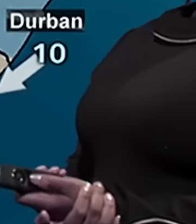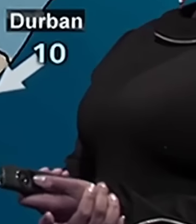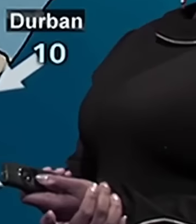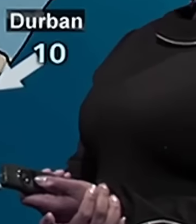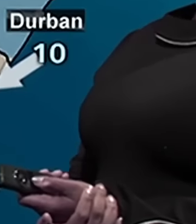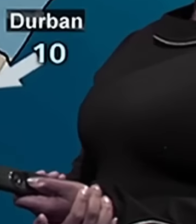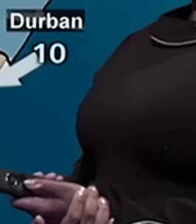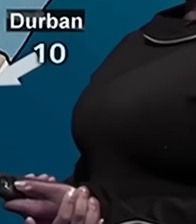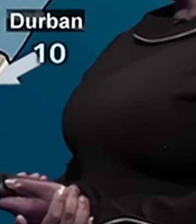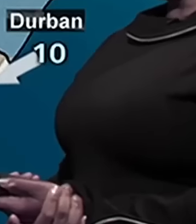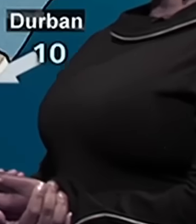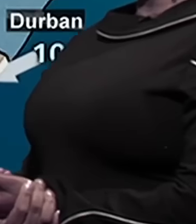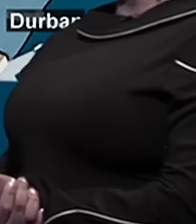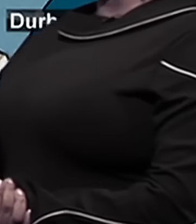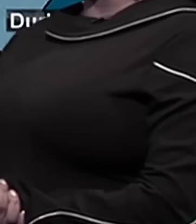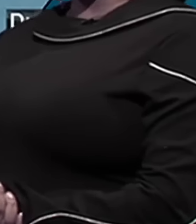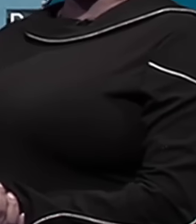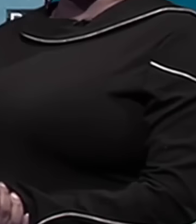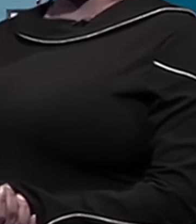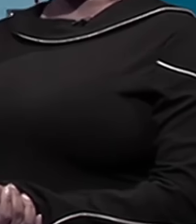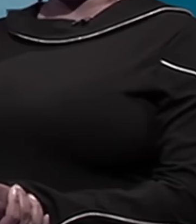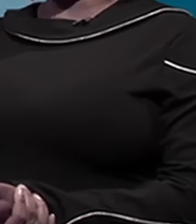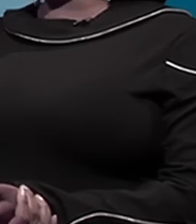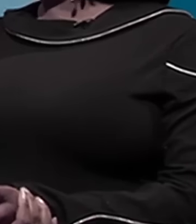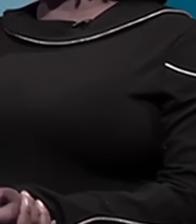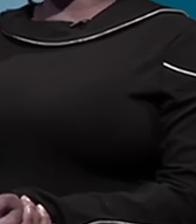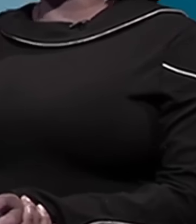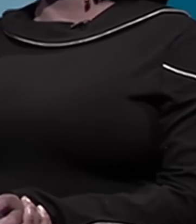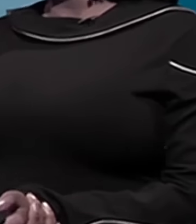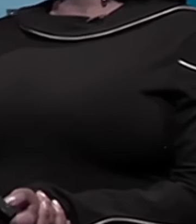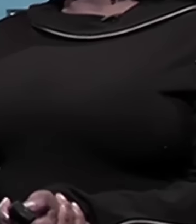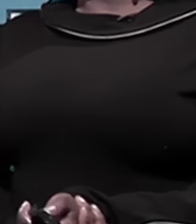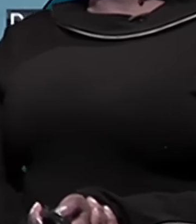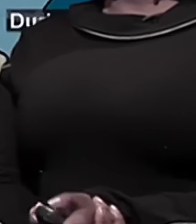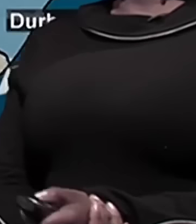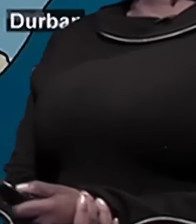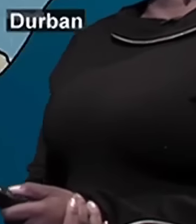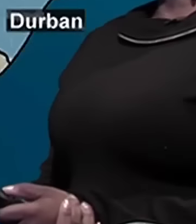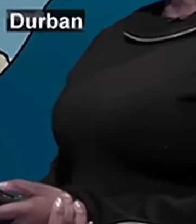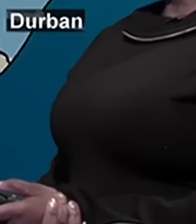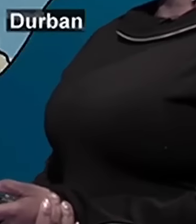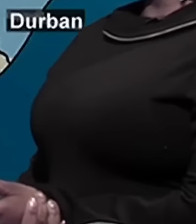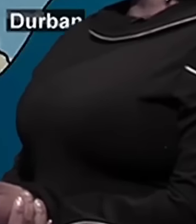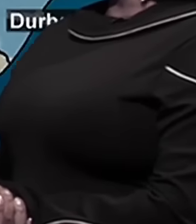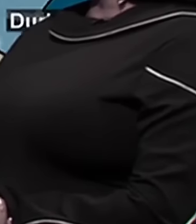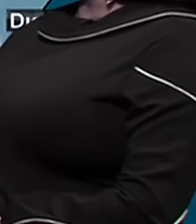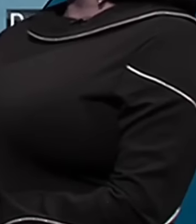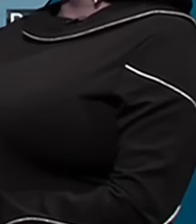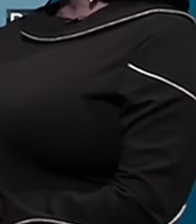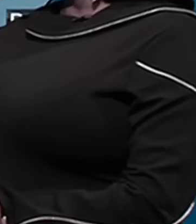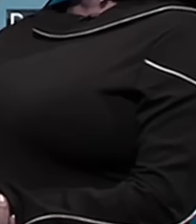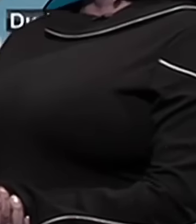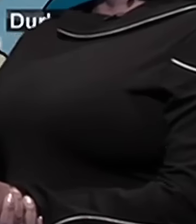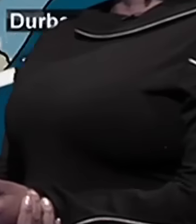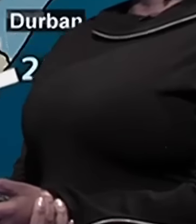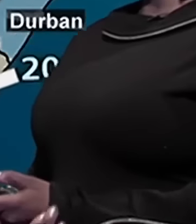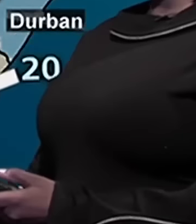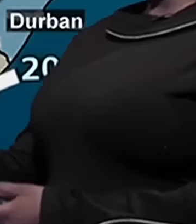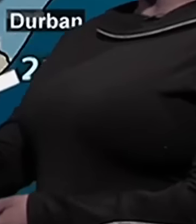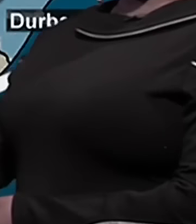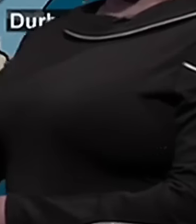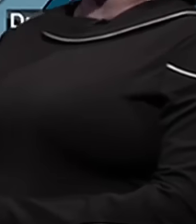re lebelela go sasa go na le kgonagalo tša dipula ka diperesente tša 30 re tšwela pele jwale le tšona ge re lebelela gona go la go sasa go bonagala dipula